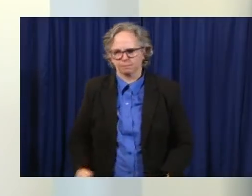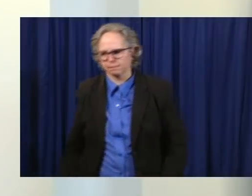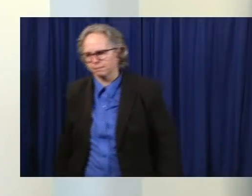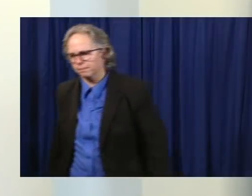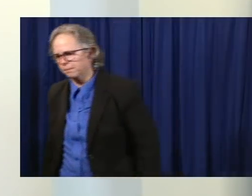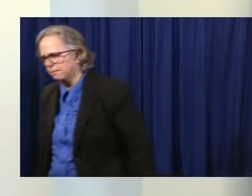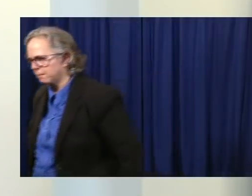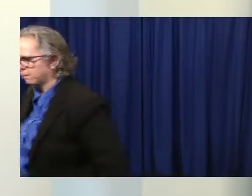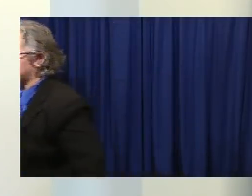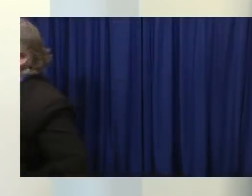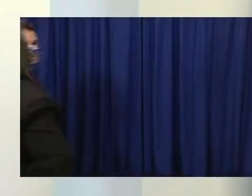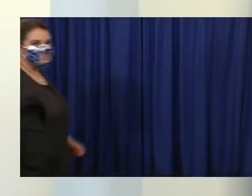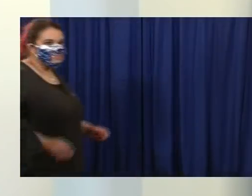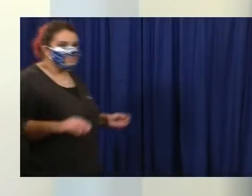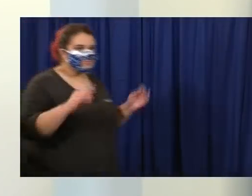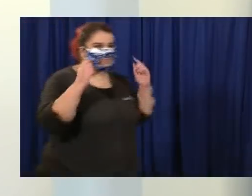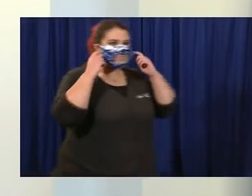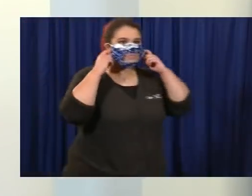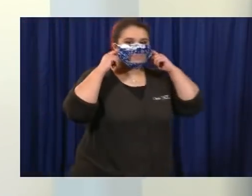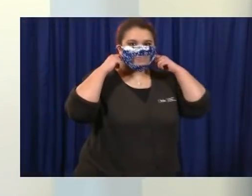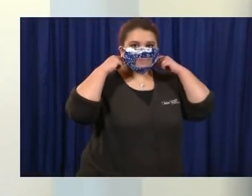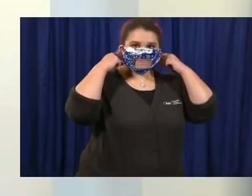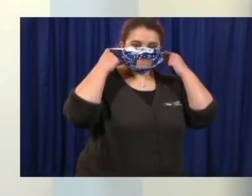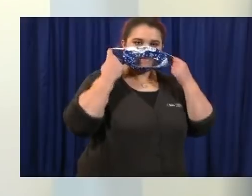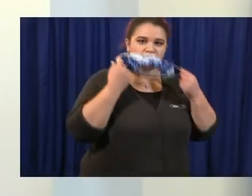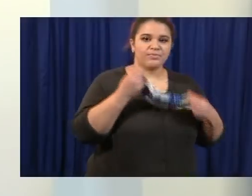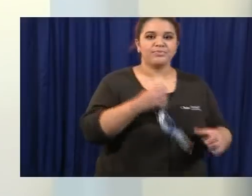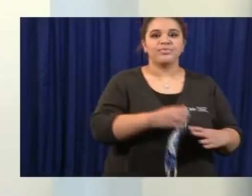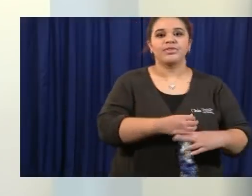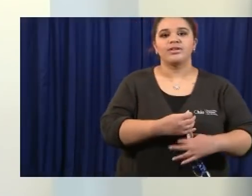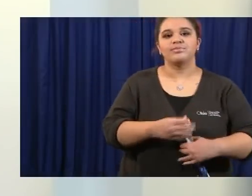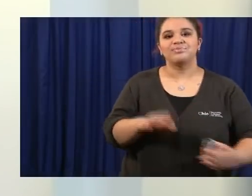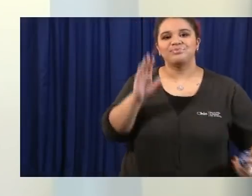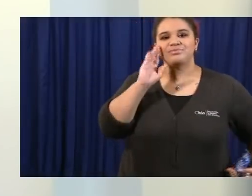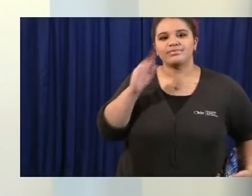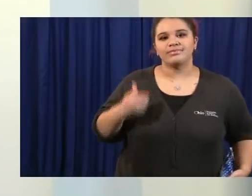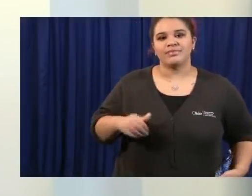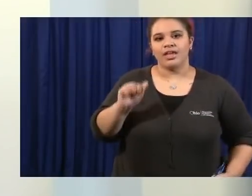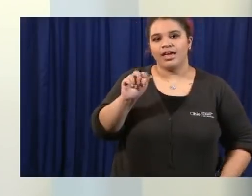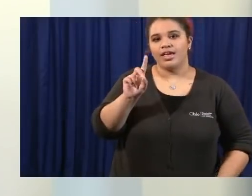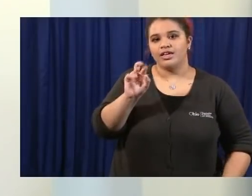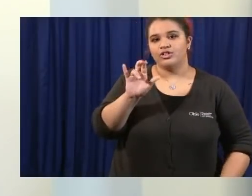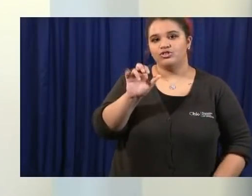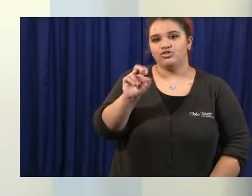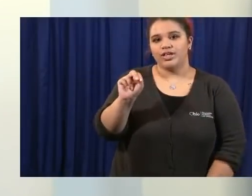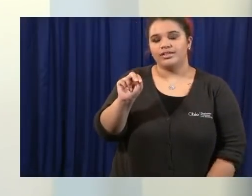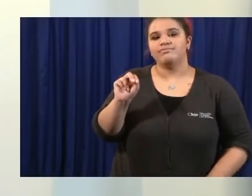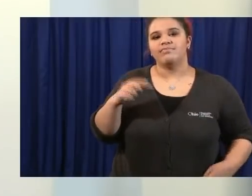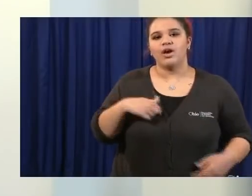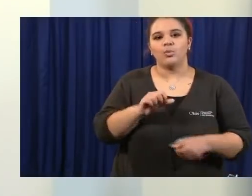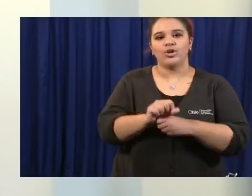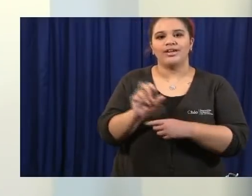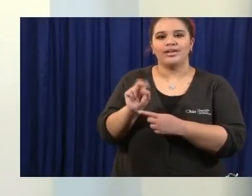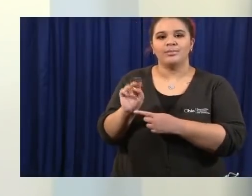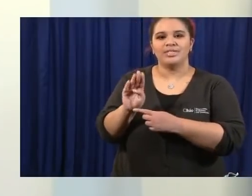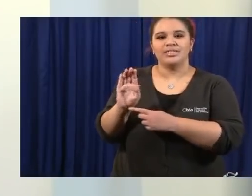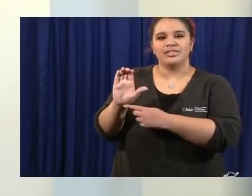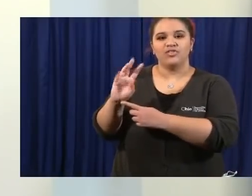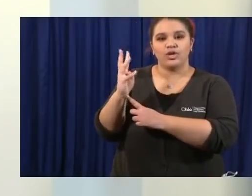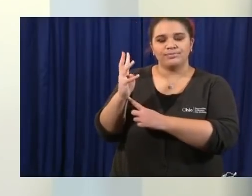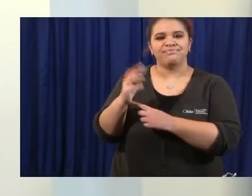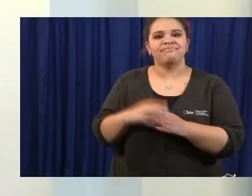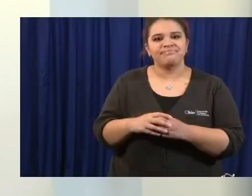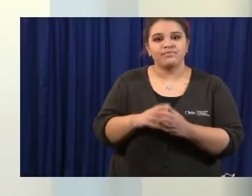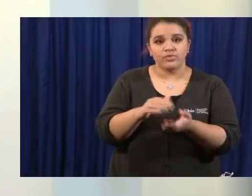Adrienne Robbins, NBC4, and my question's for Dr. Acton. You've said, obviously, our numbers do lag behind a little bit, and